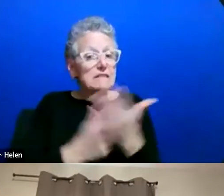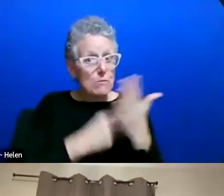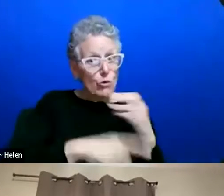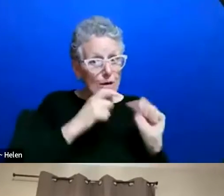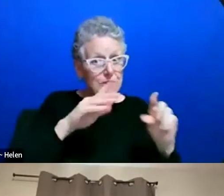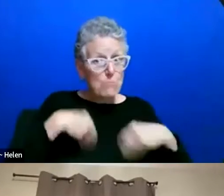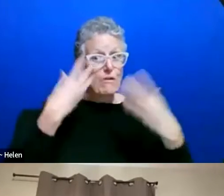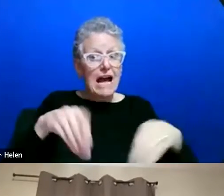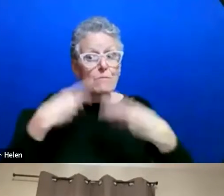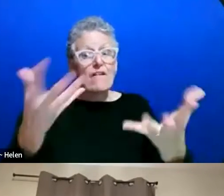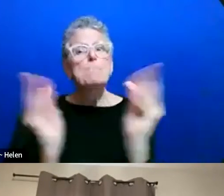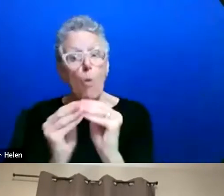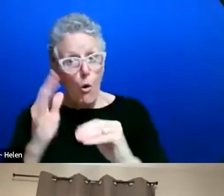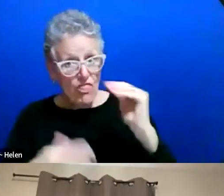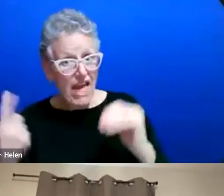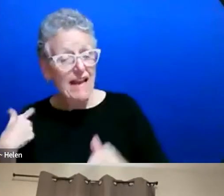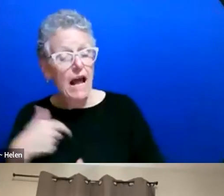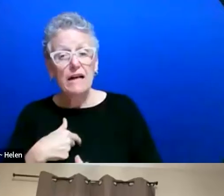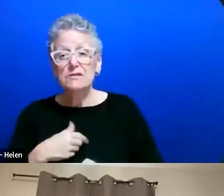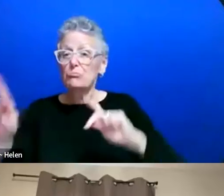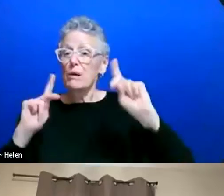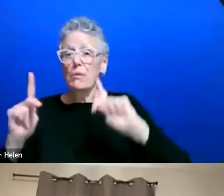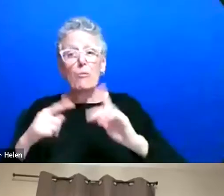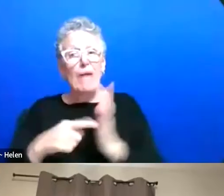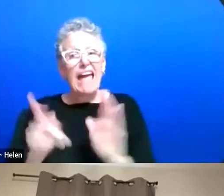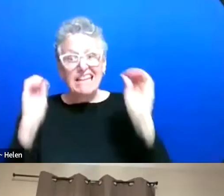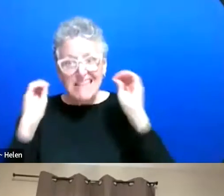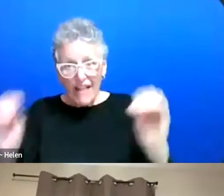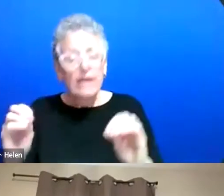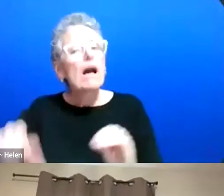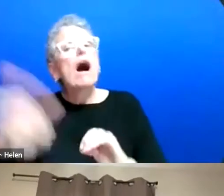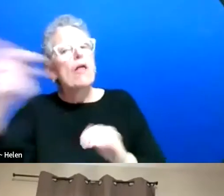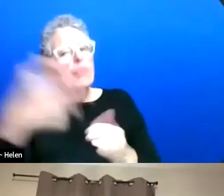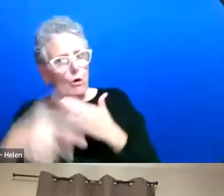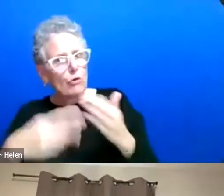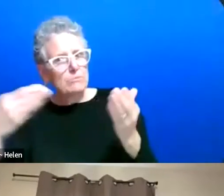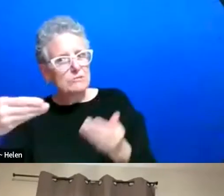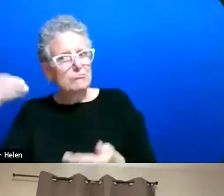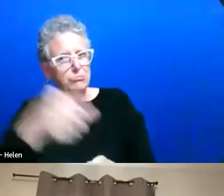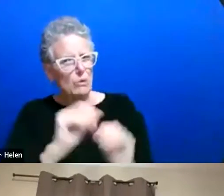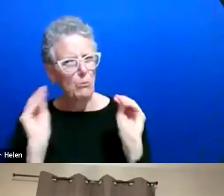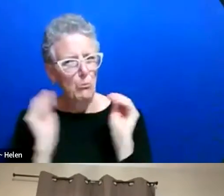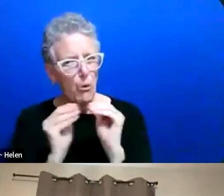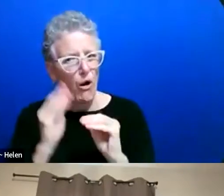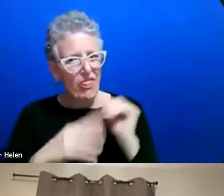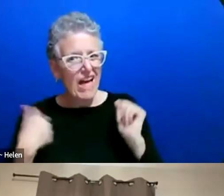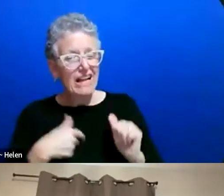even more than we provide, where nobody pays anything. And there's some programs where you're paying more. So I think it just